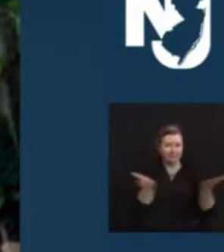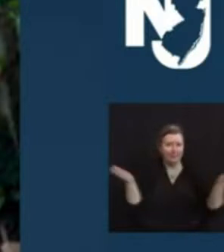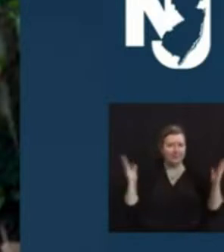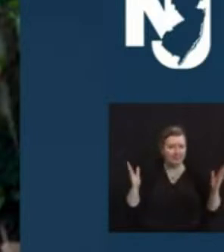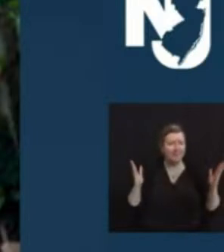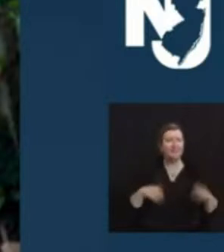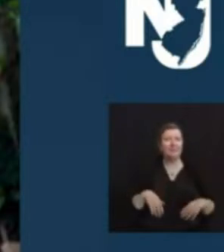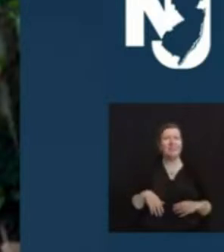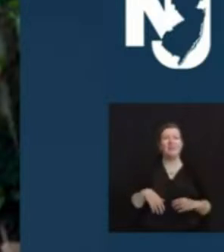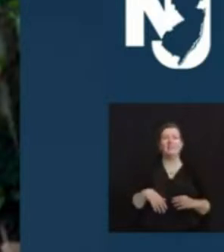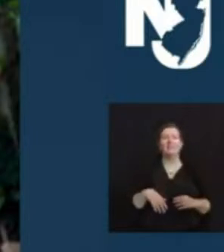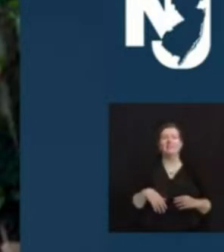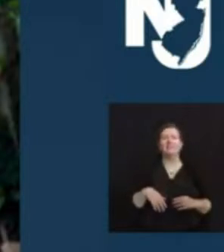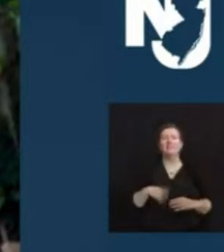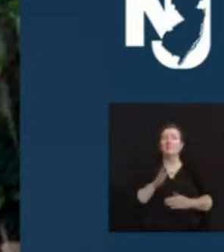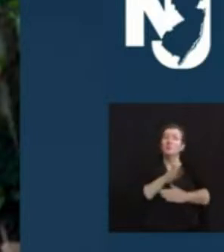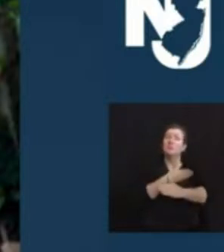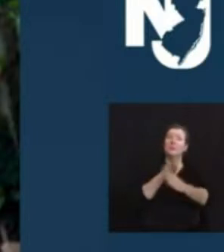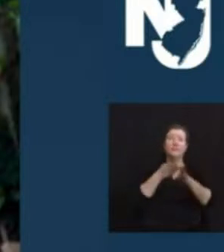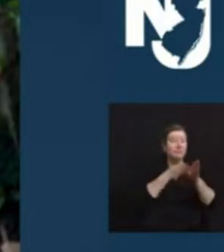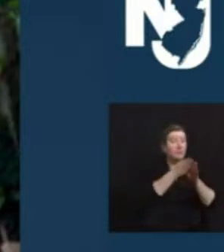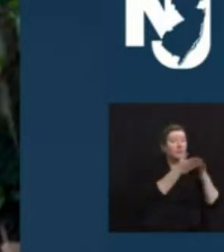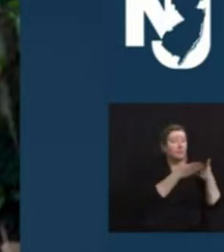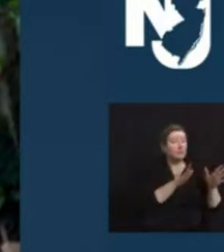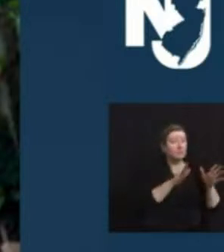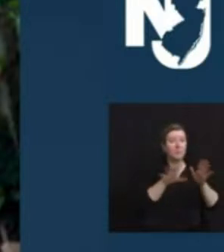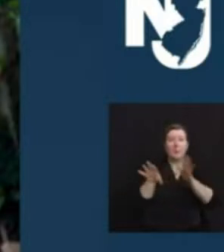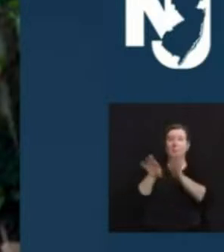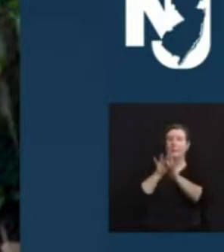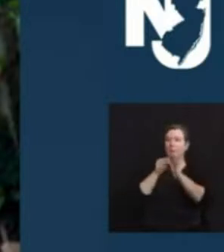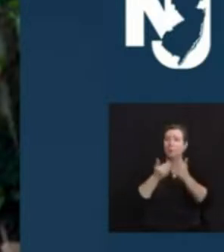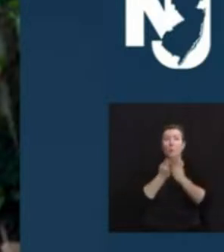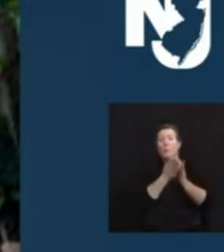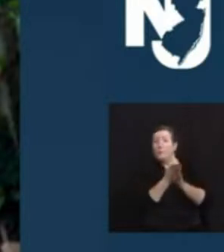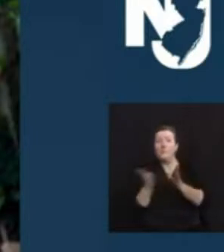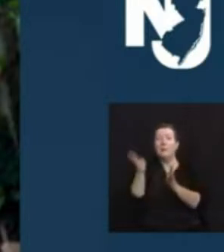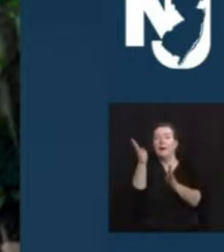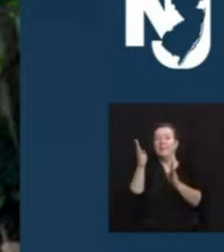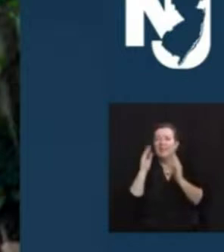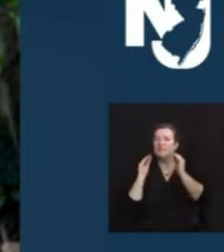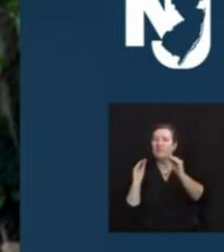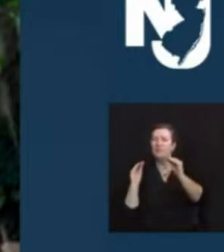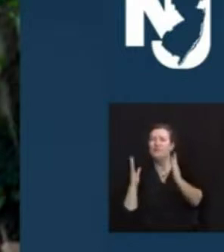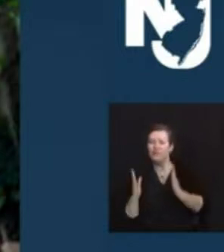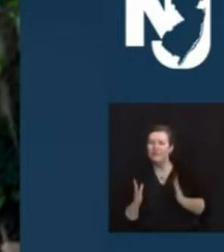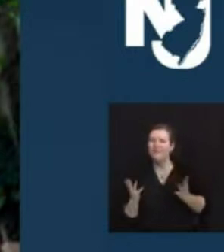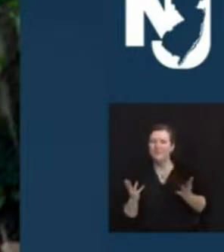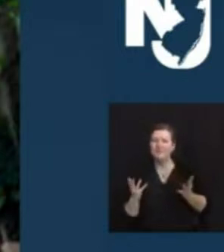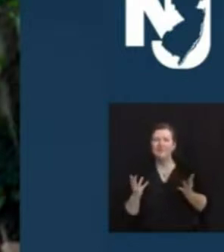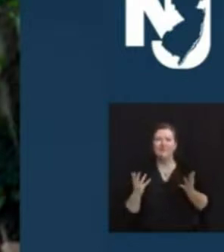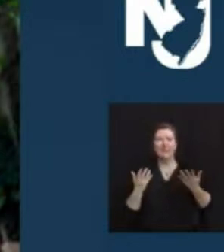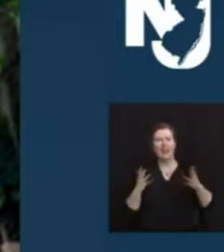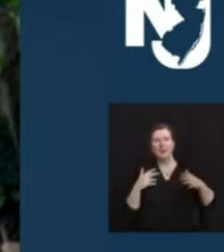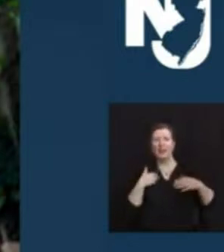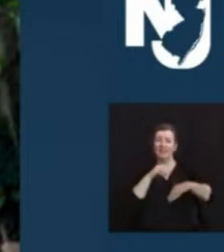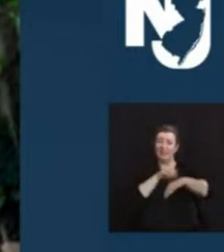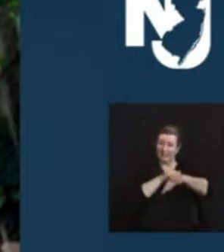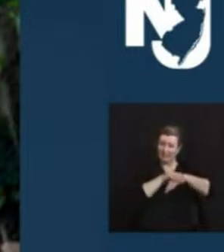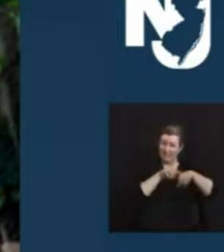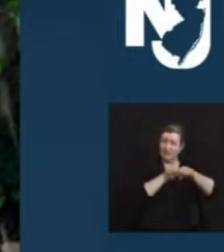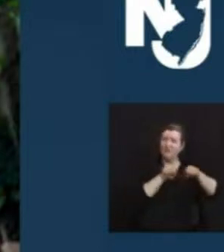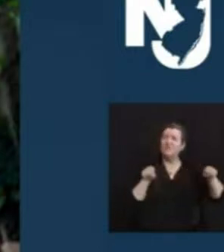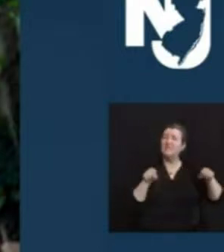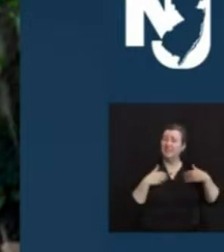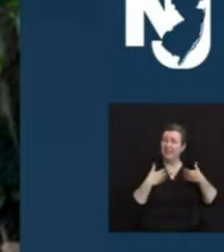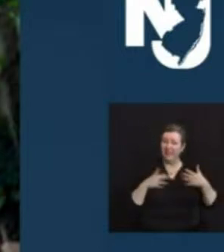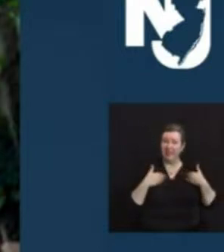his music career came to a close, he chose a new path in education. He had already received an English degree from Dickinson College before his